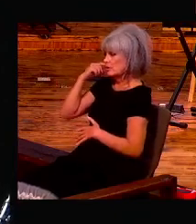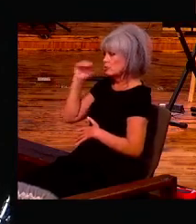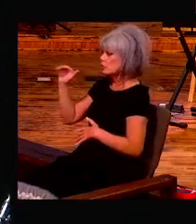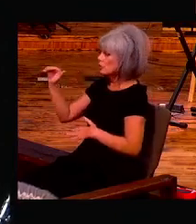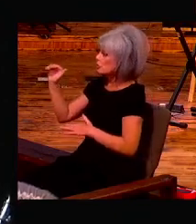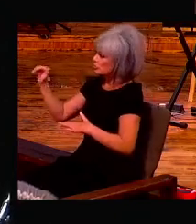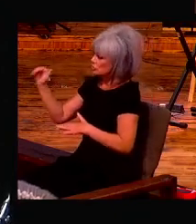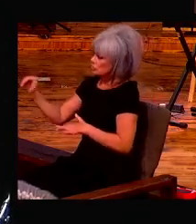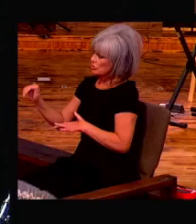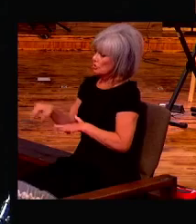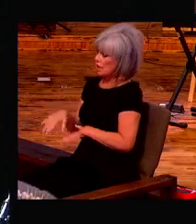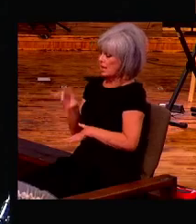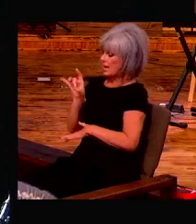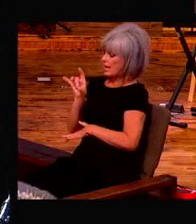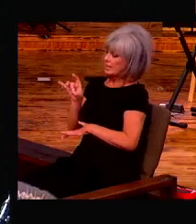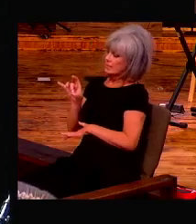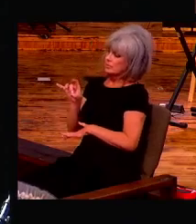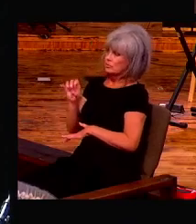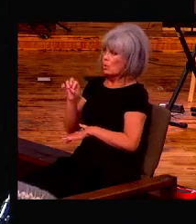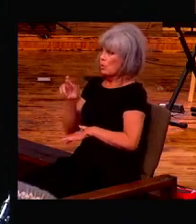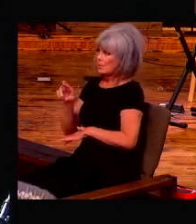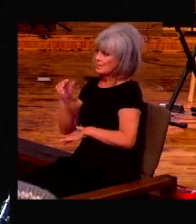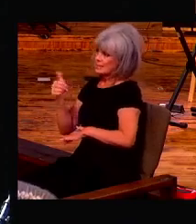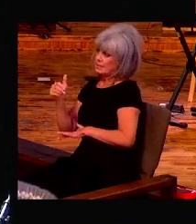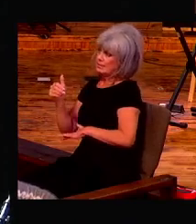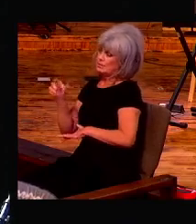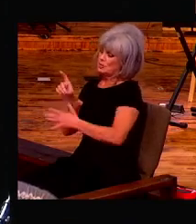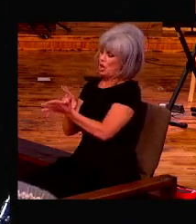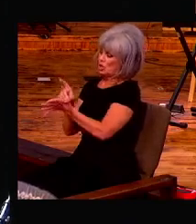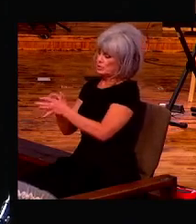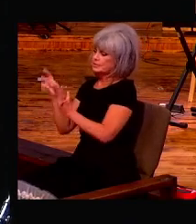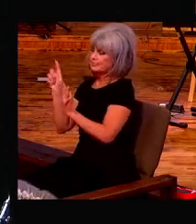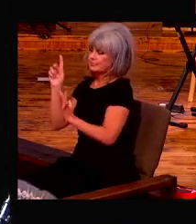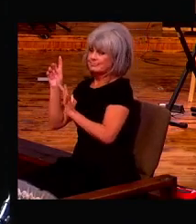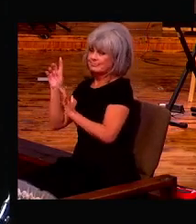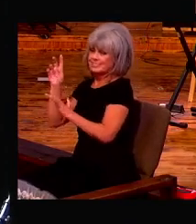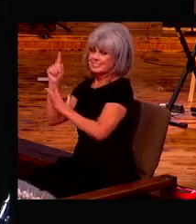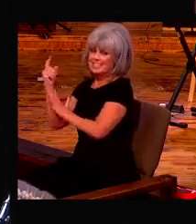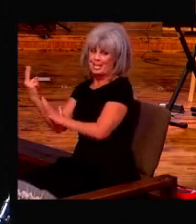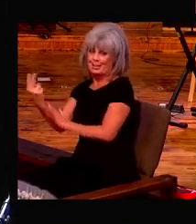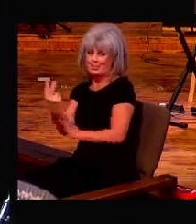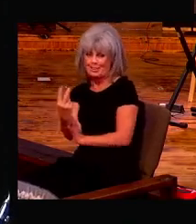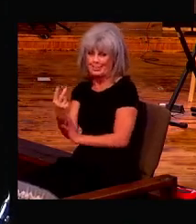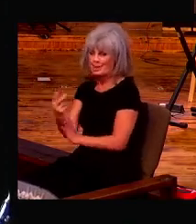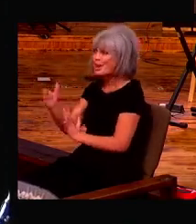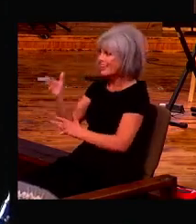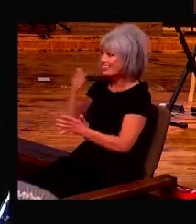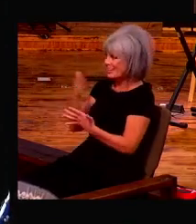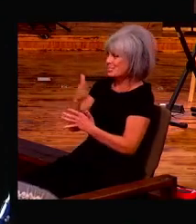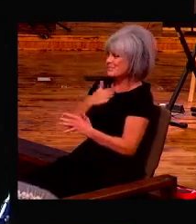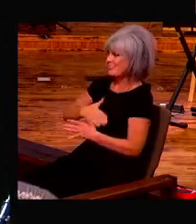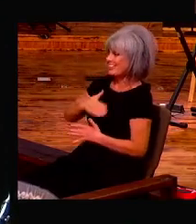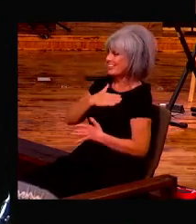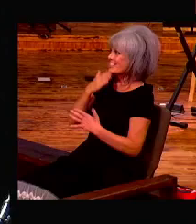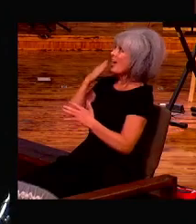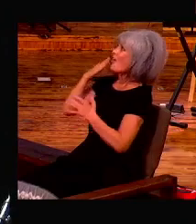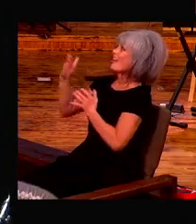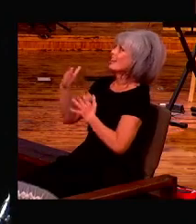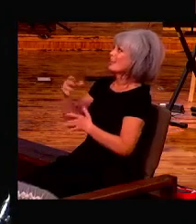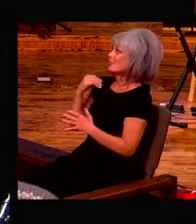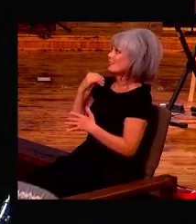shoulders, 8 to 10 doctors and nurses standing right there. Yes, please. Hallelujah. Thank you, Jesus.